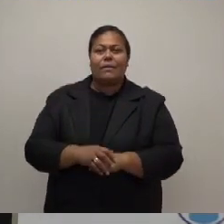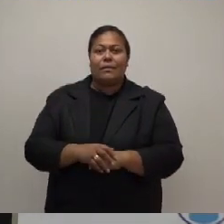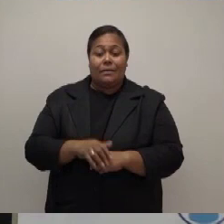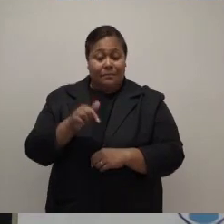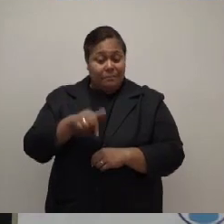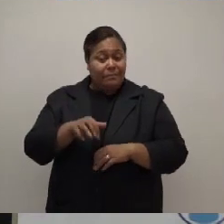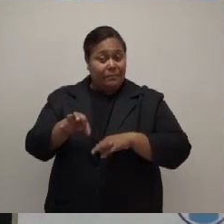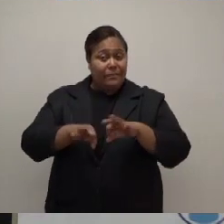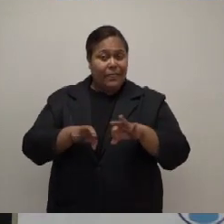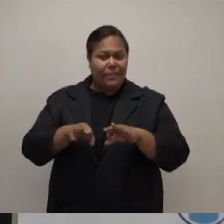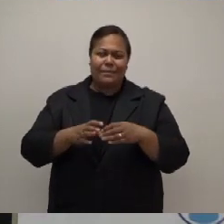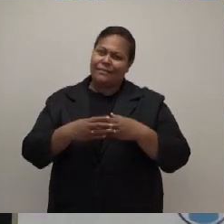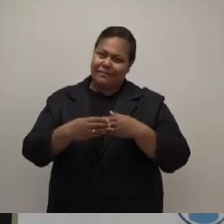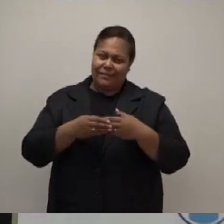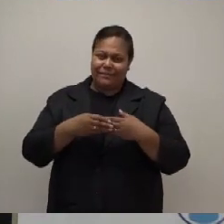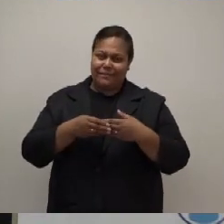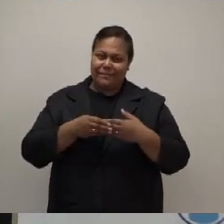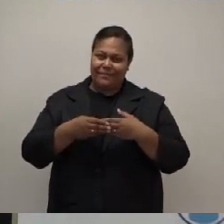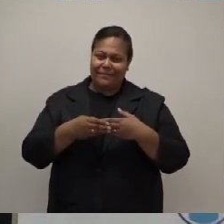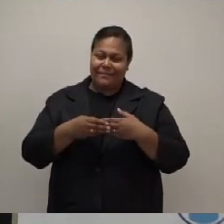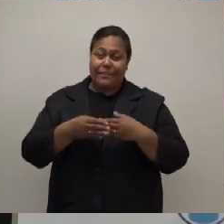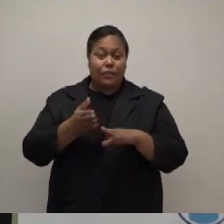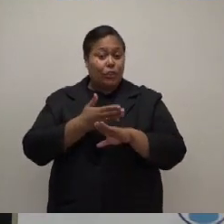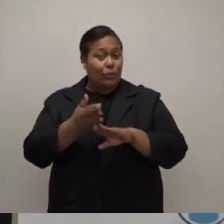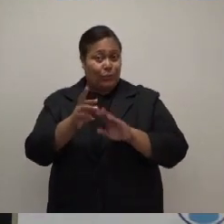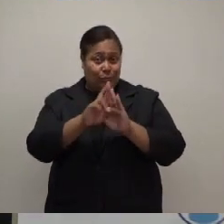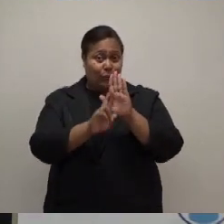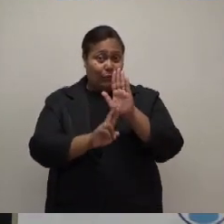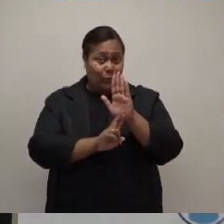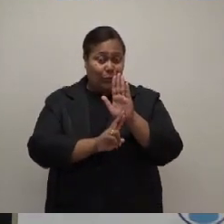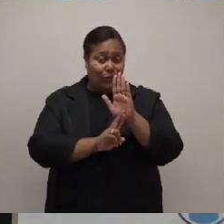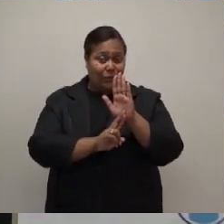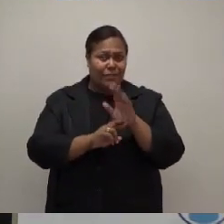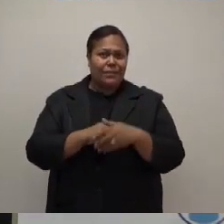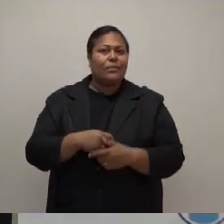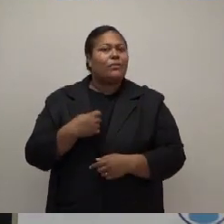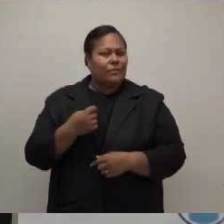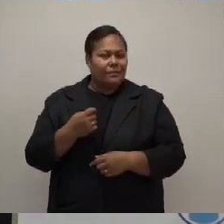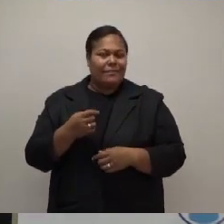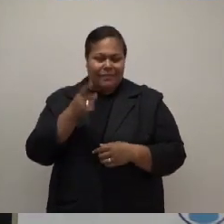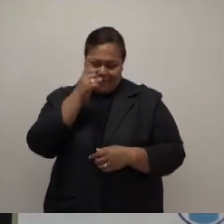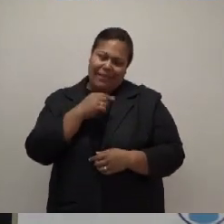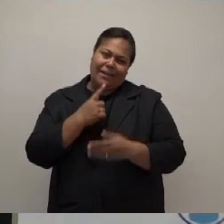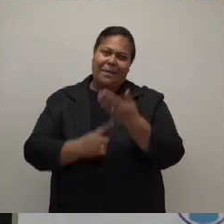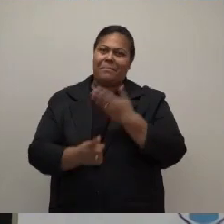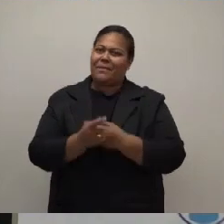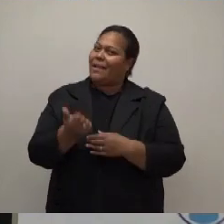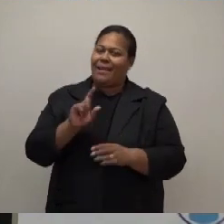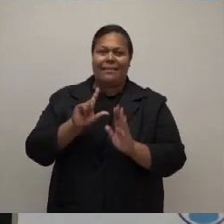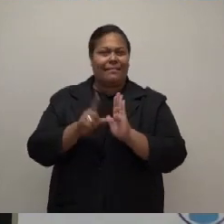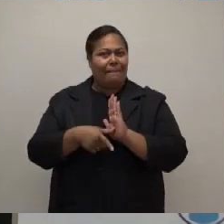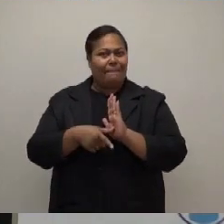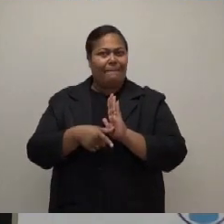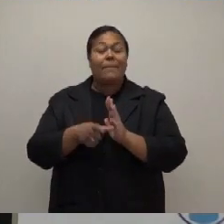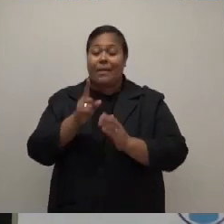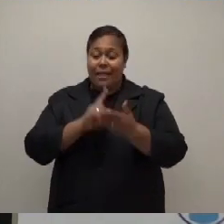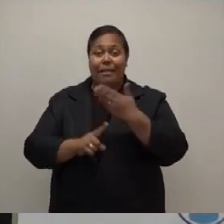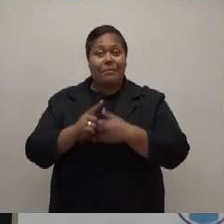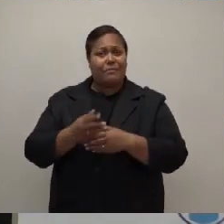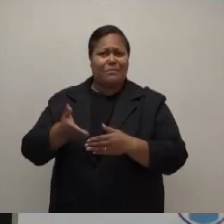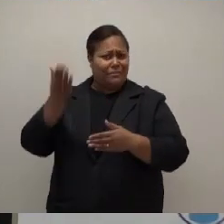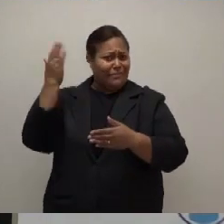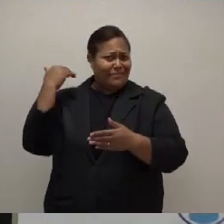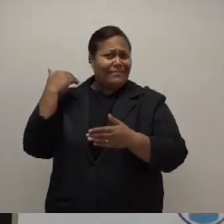is flexible. New rules can come into play at any time, as has been the case from day one.